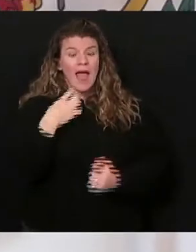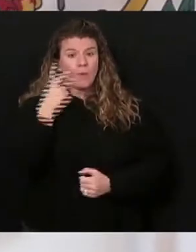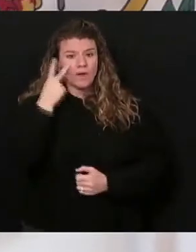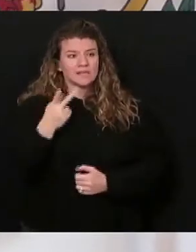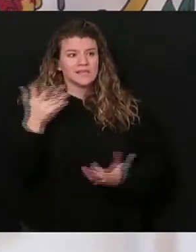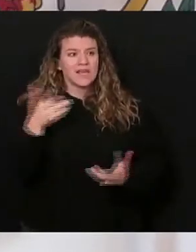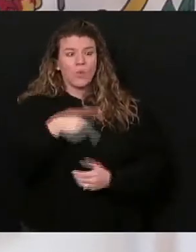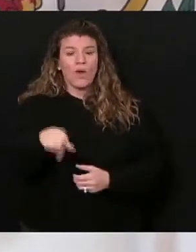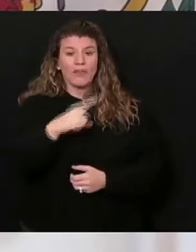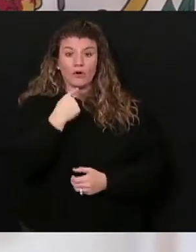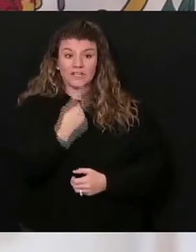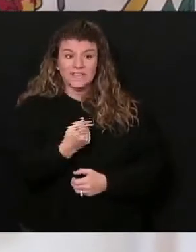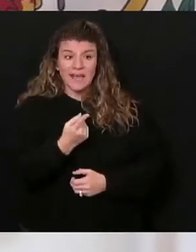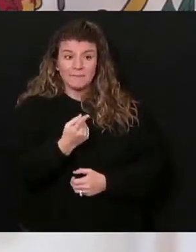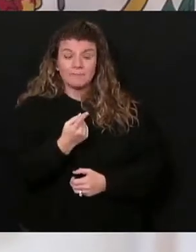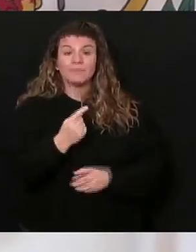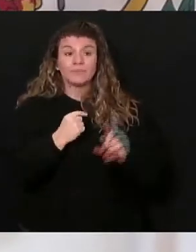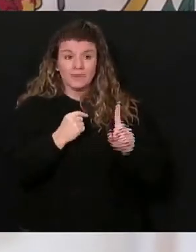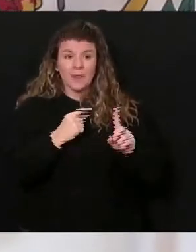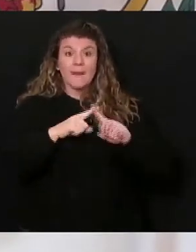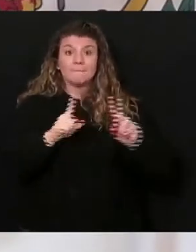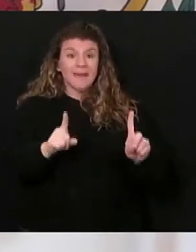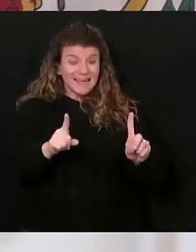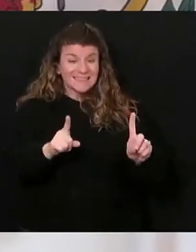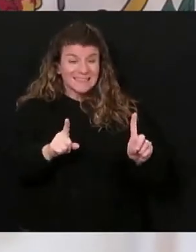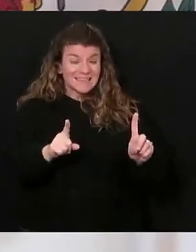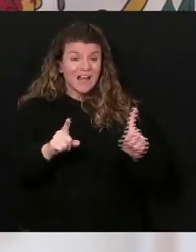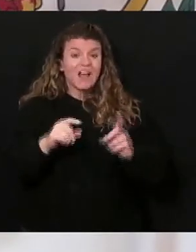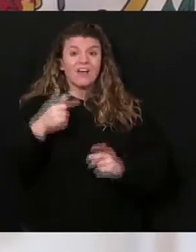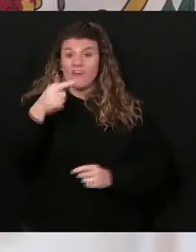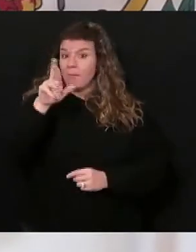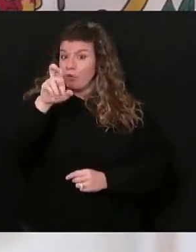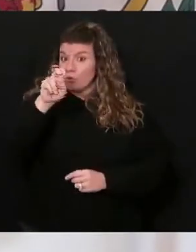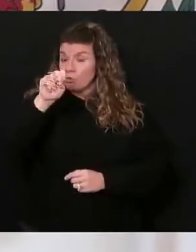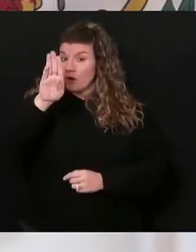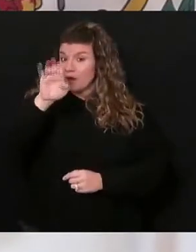release. But from the standpoint of the Greenbrier,